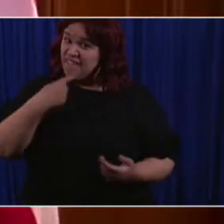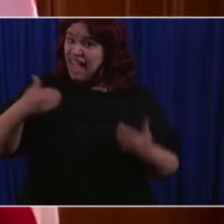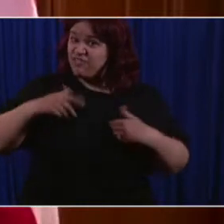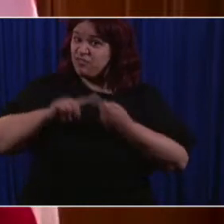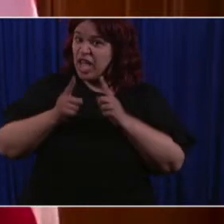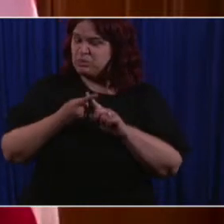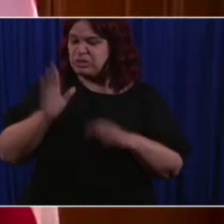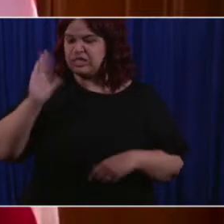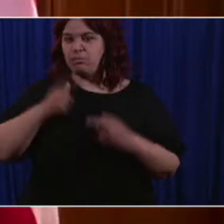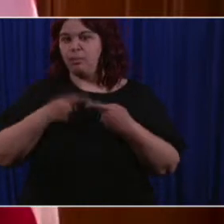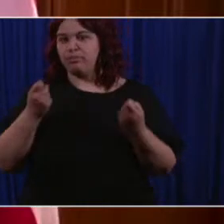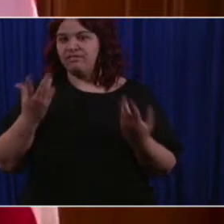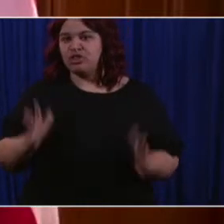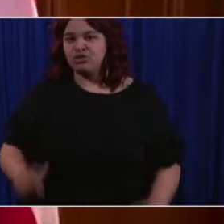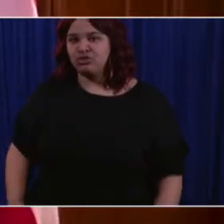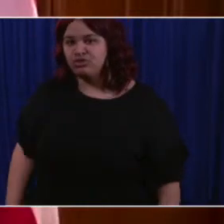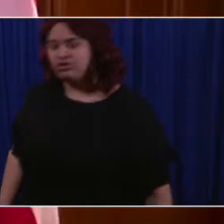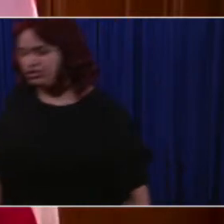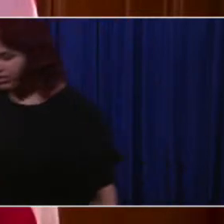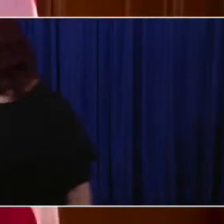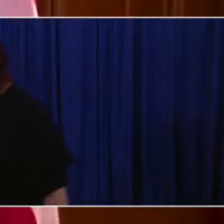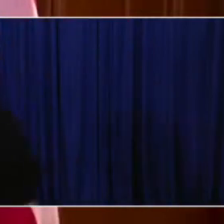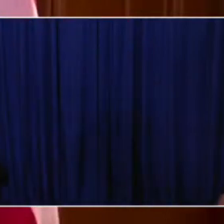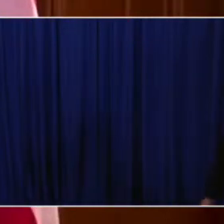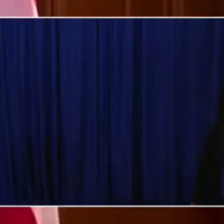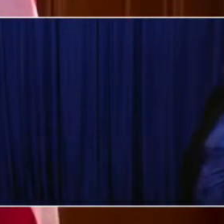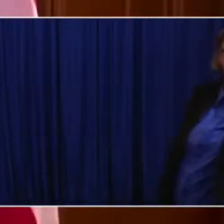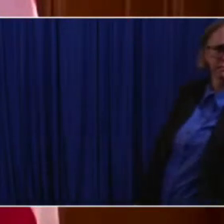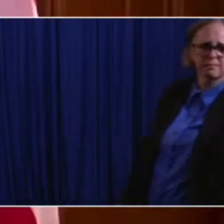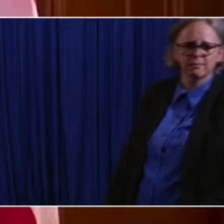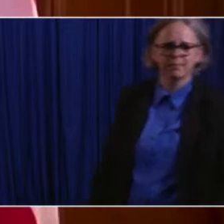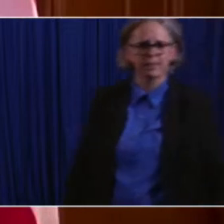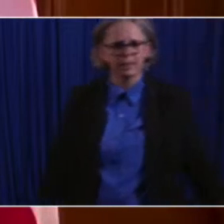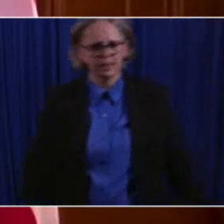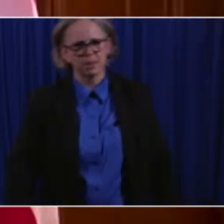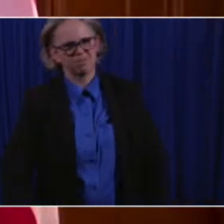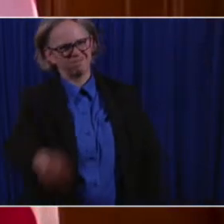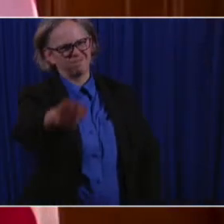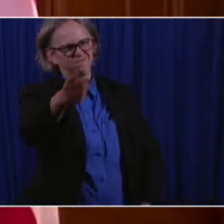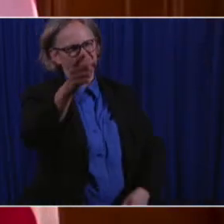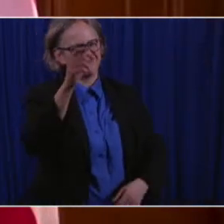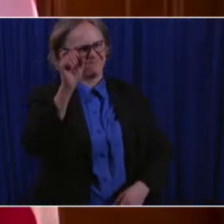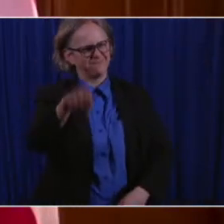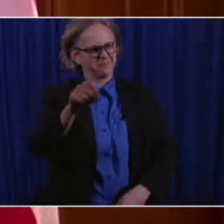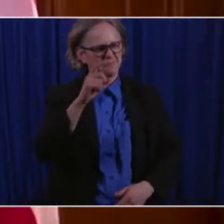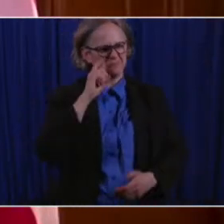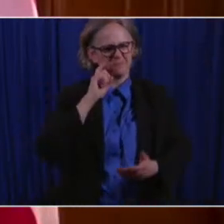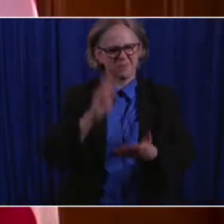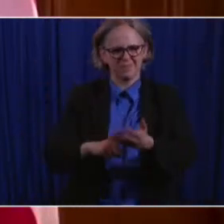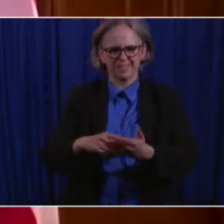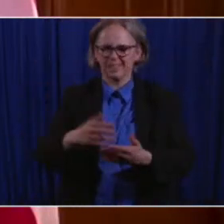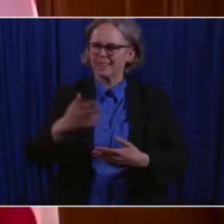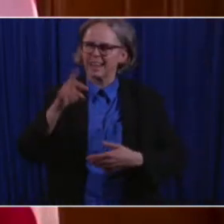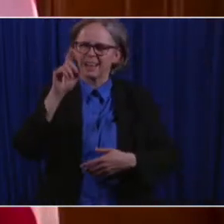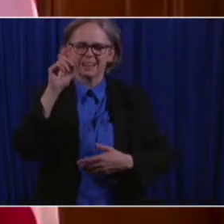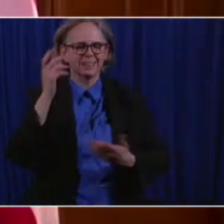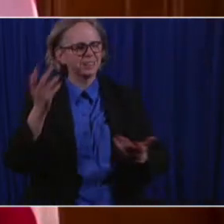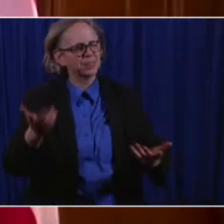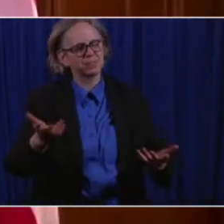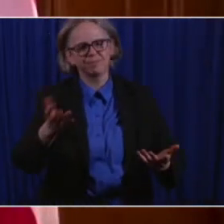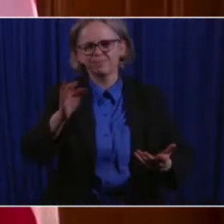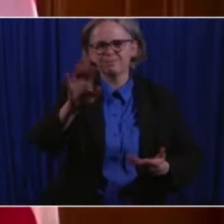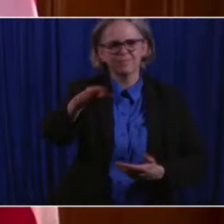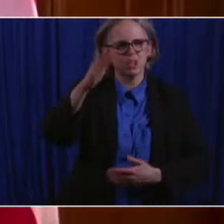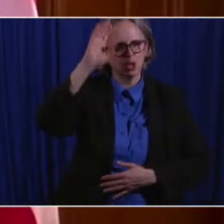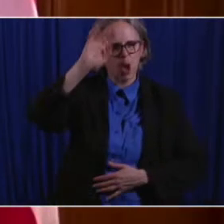and driving is going to get hearings. The speakers told me they're going to take a hard look at that. Didn't want it in the budget. Okay,